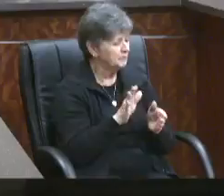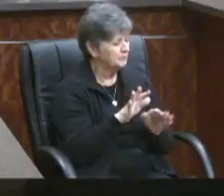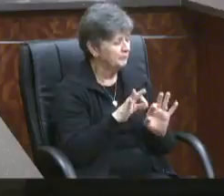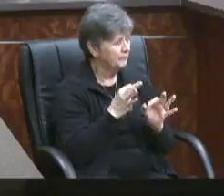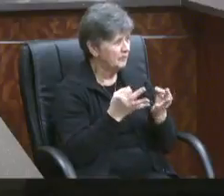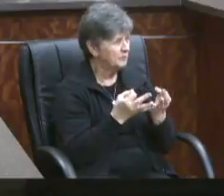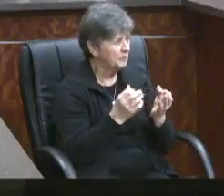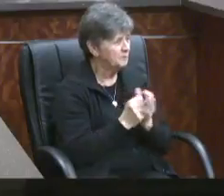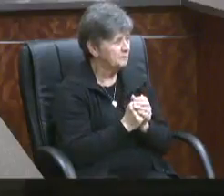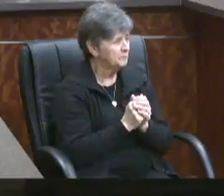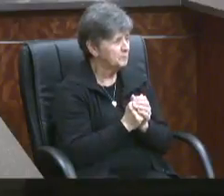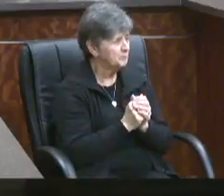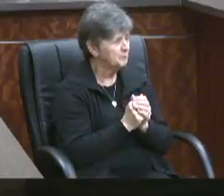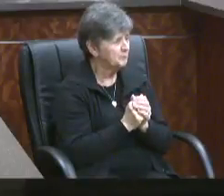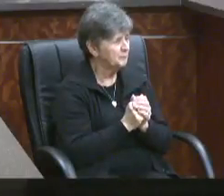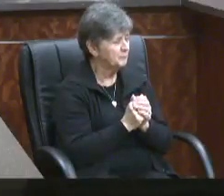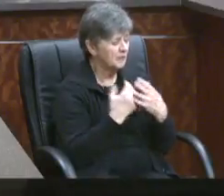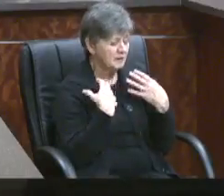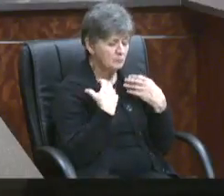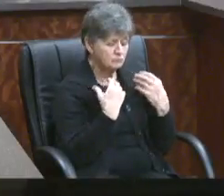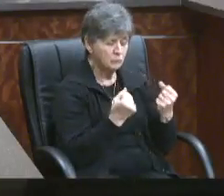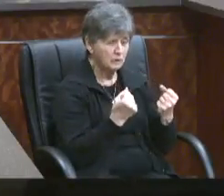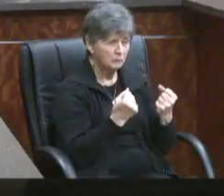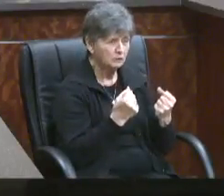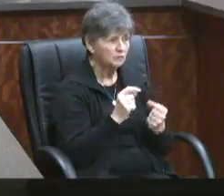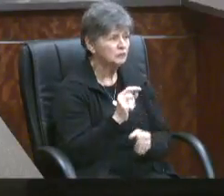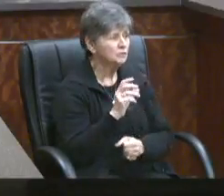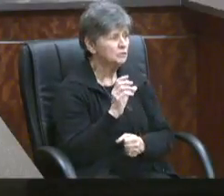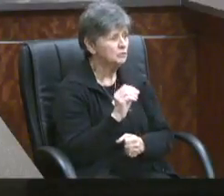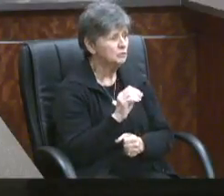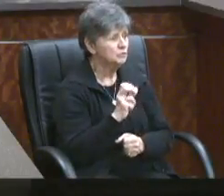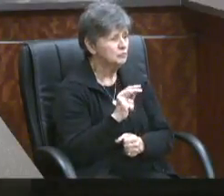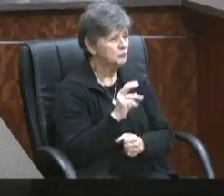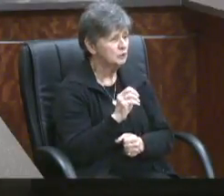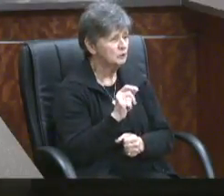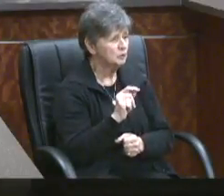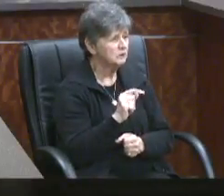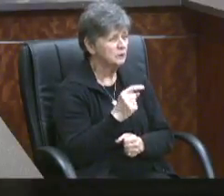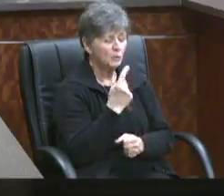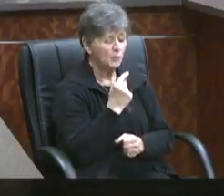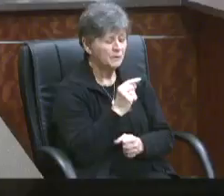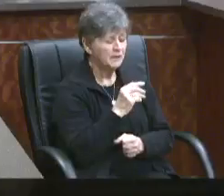brother. Get well wishes to Jane Bulla, who is a member of our CERT.